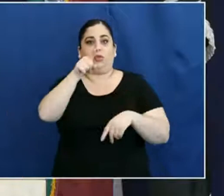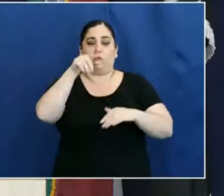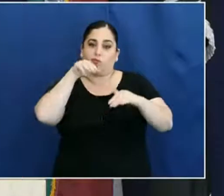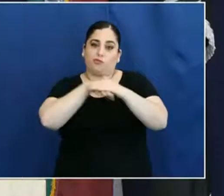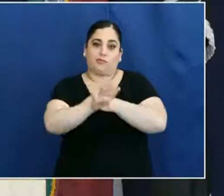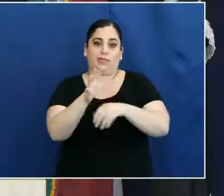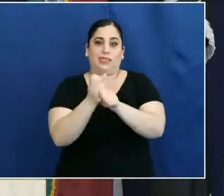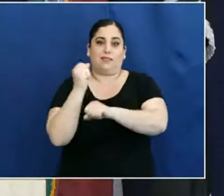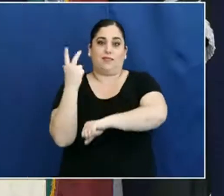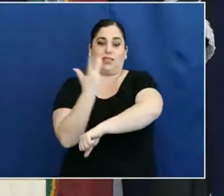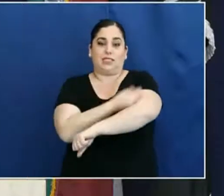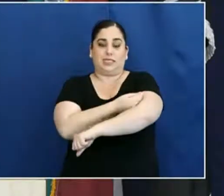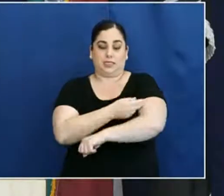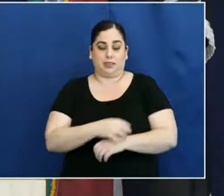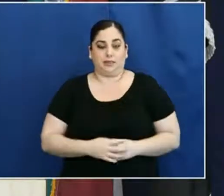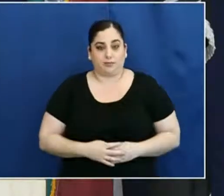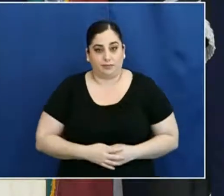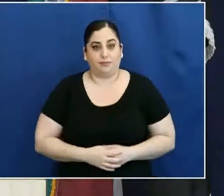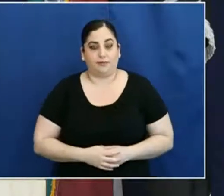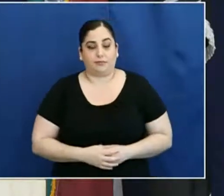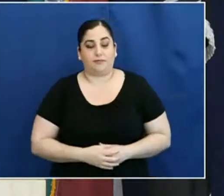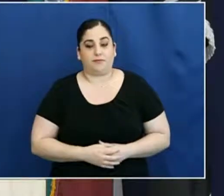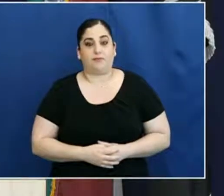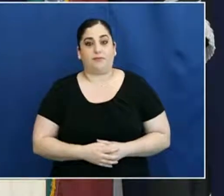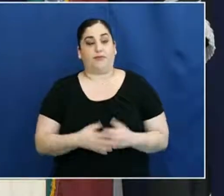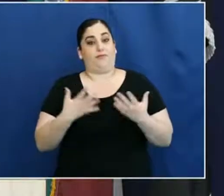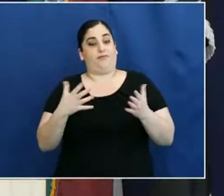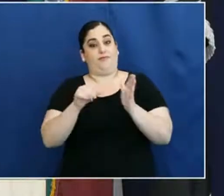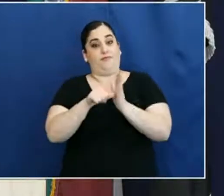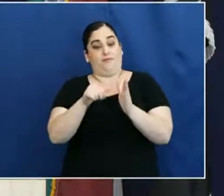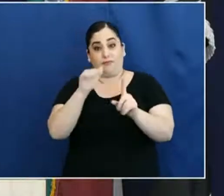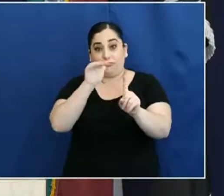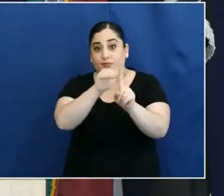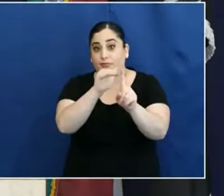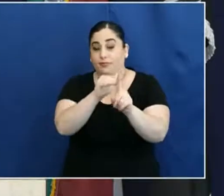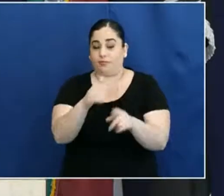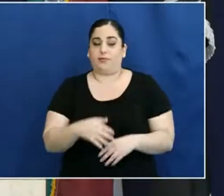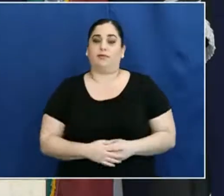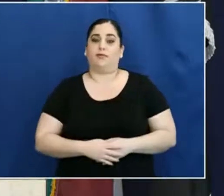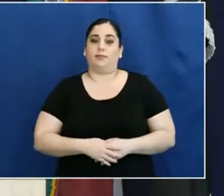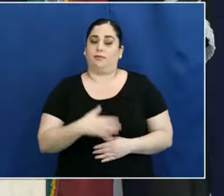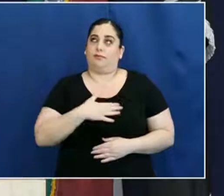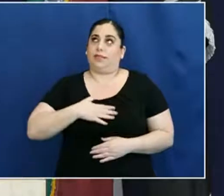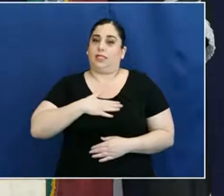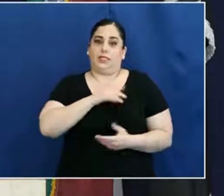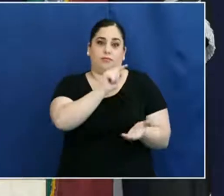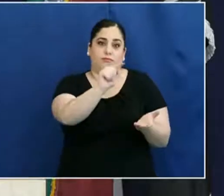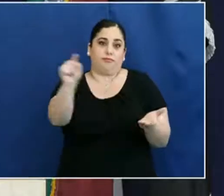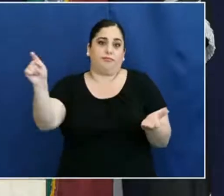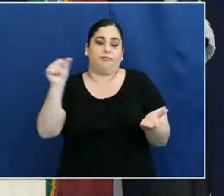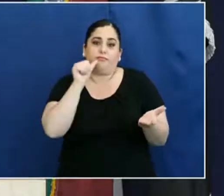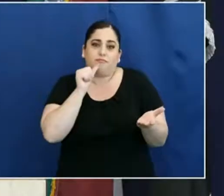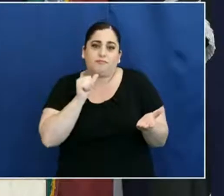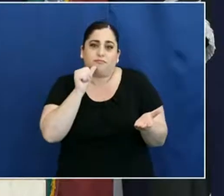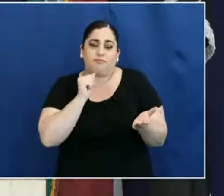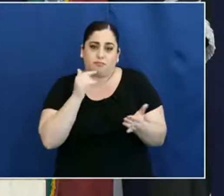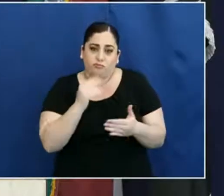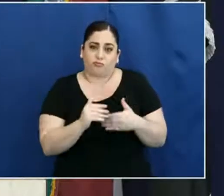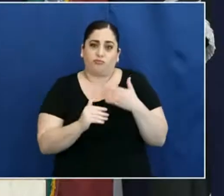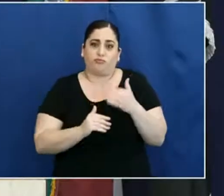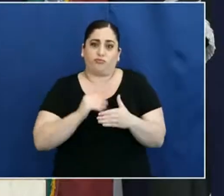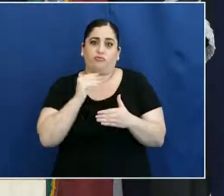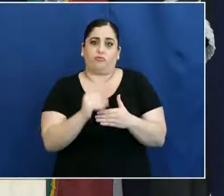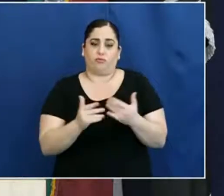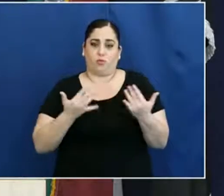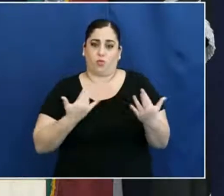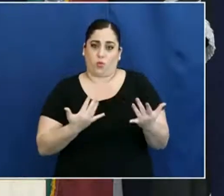immediately and get more shots in arms. But again, we encourage and continue to ask for everyone's patience as we go through this. I also wanted to